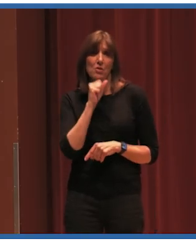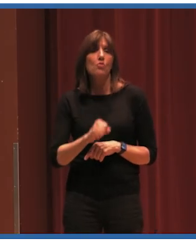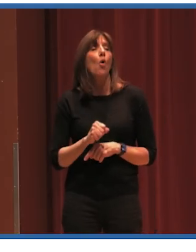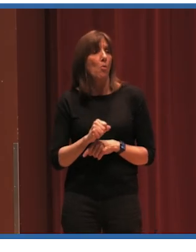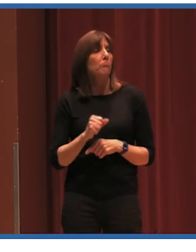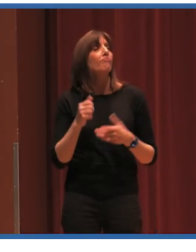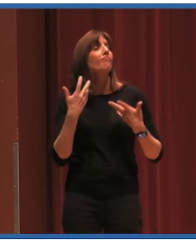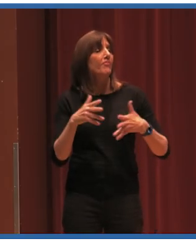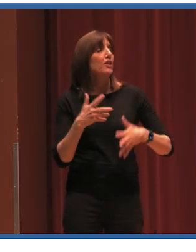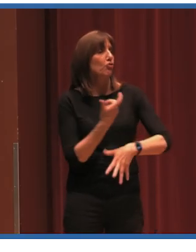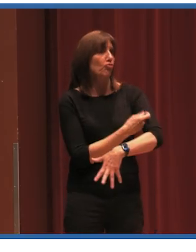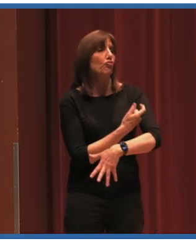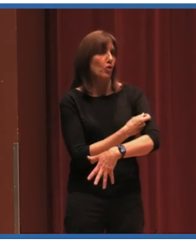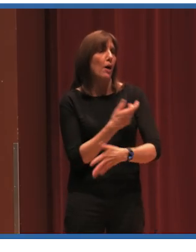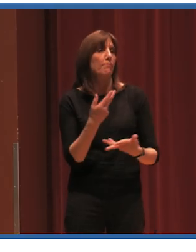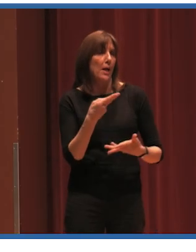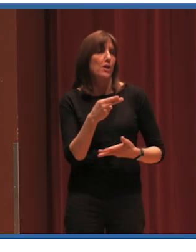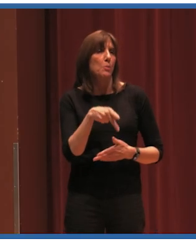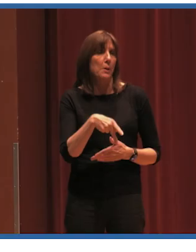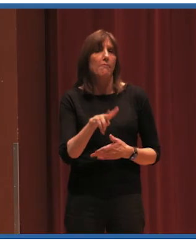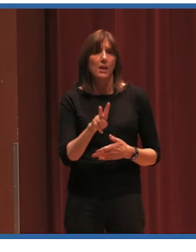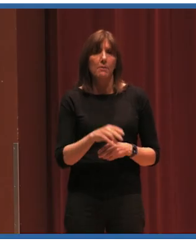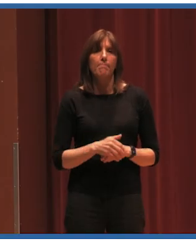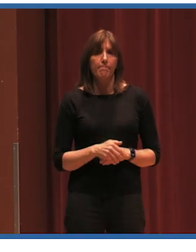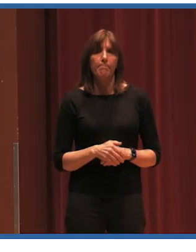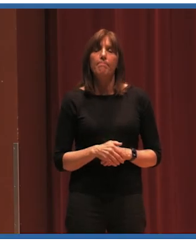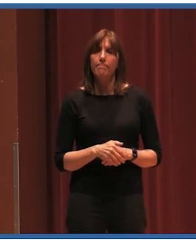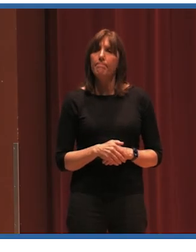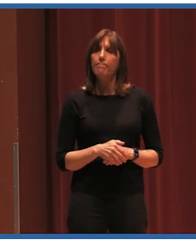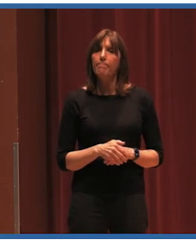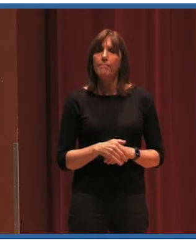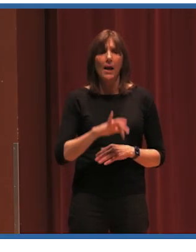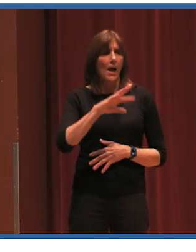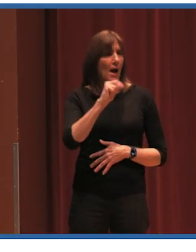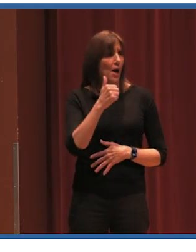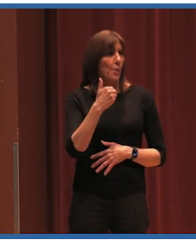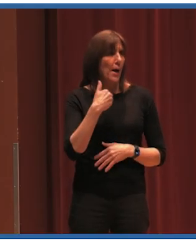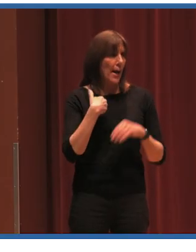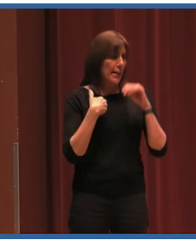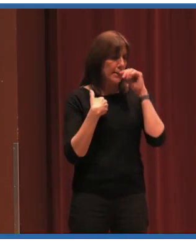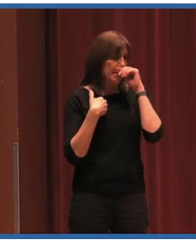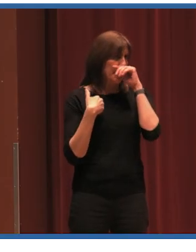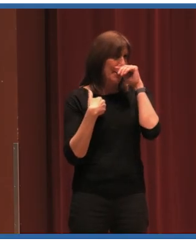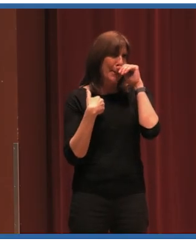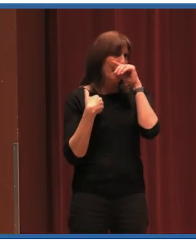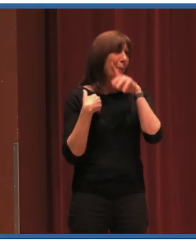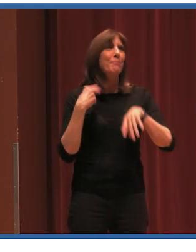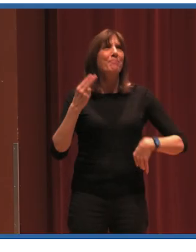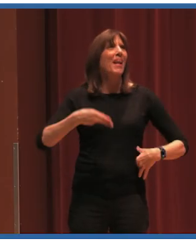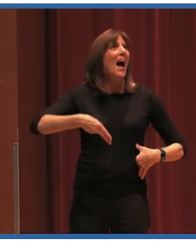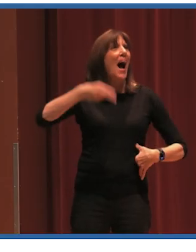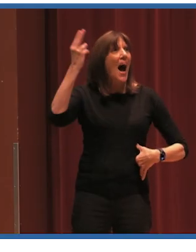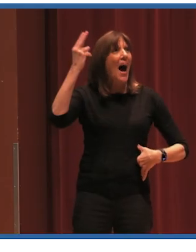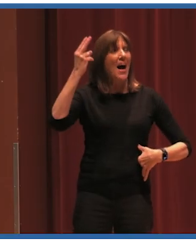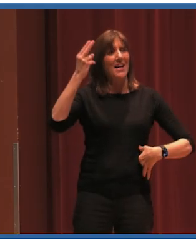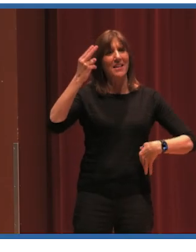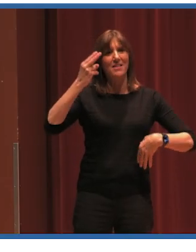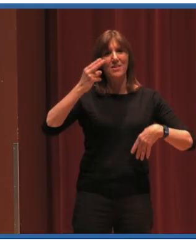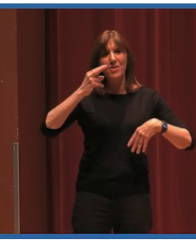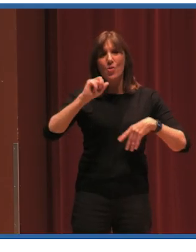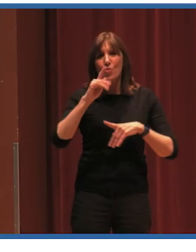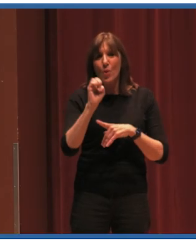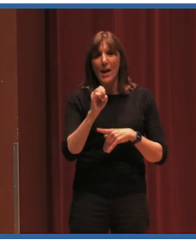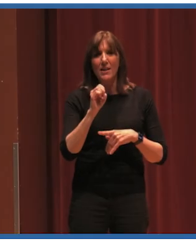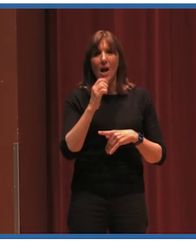their HPV vaccination series. Iowa has the highest rate of oropharyngeal cancer in